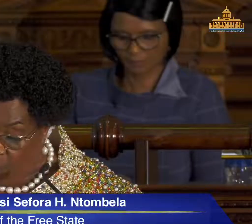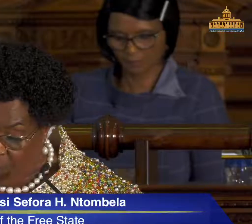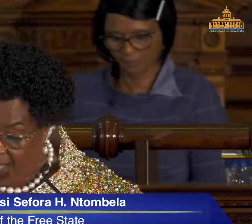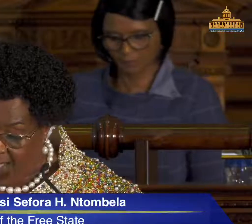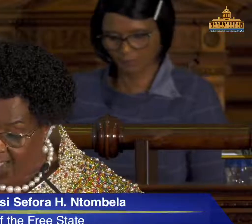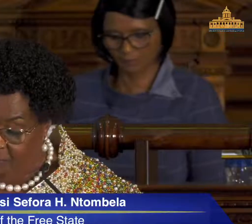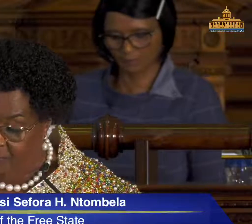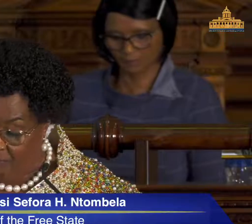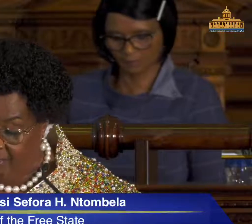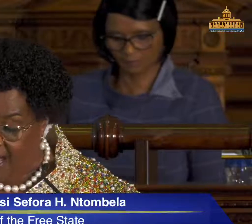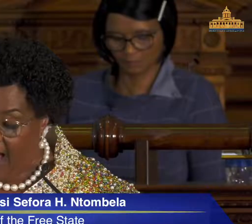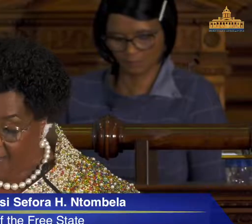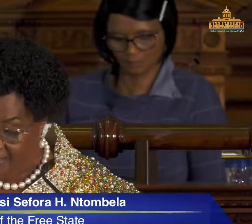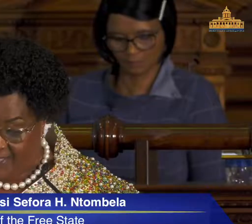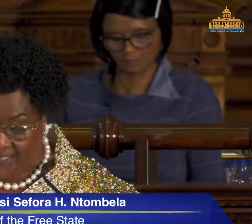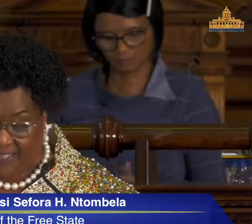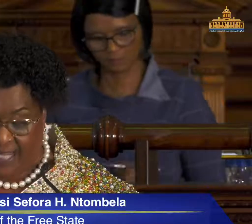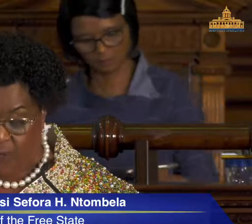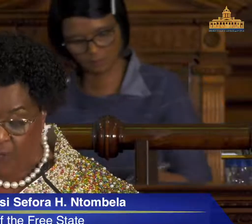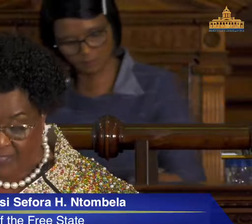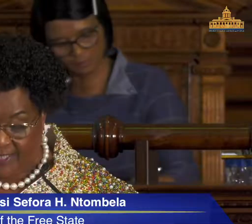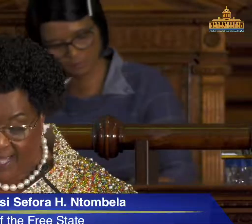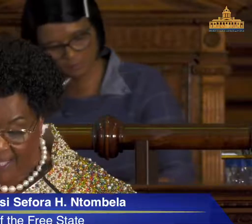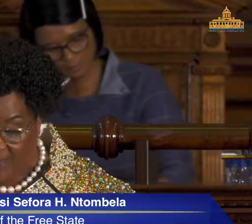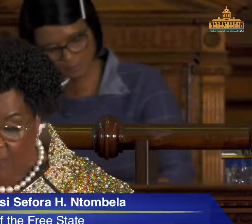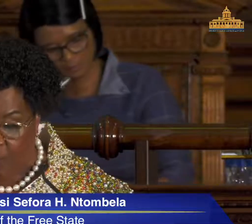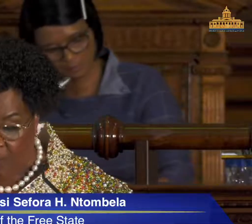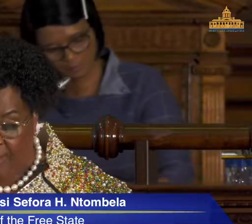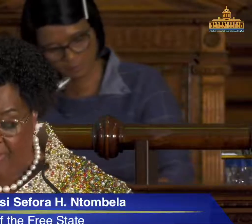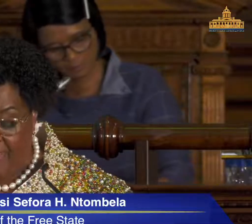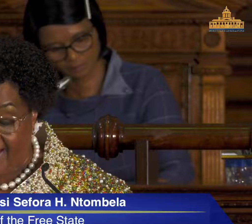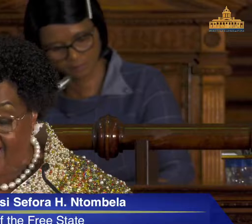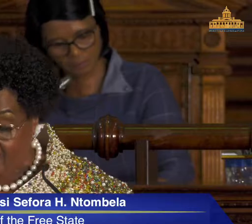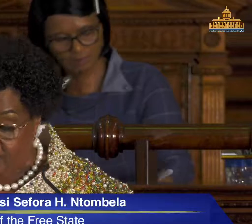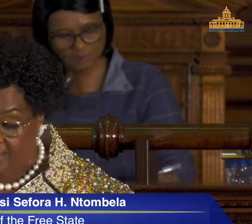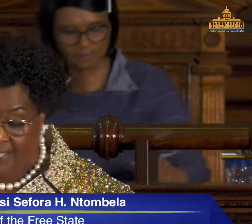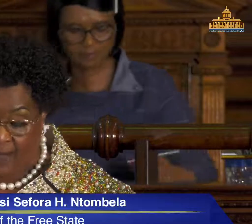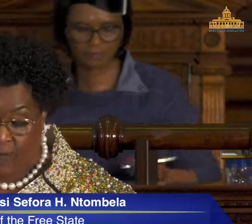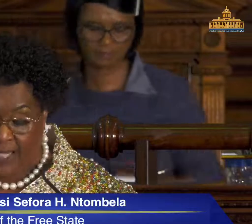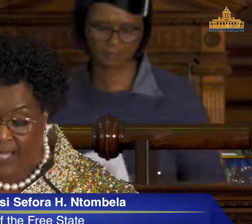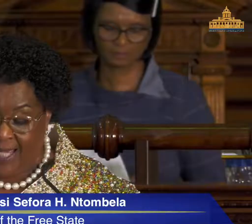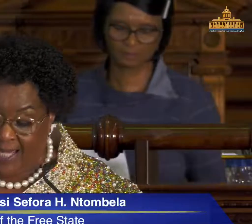national diploma in public administration. I wish Likaya Lababona,